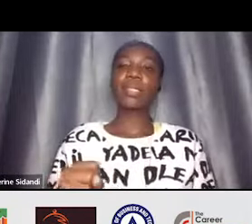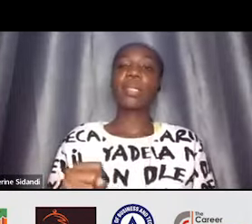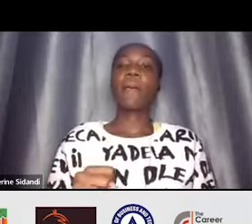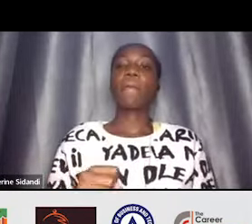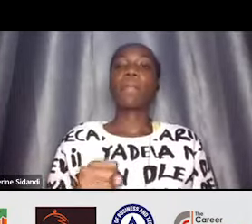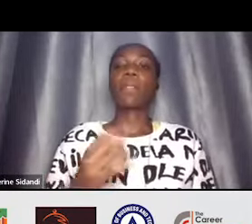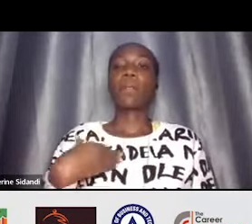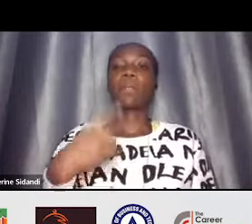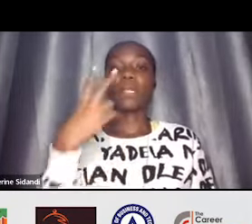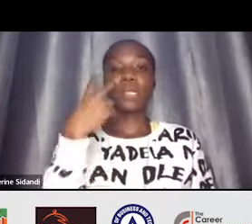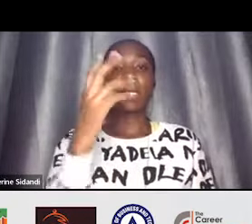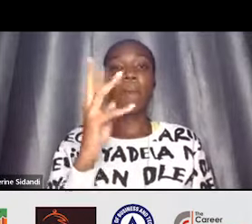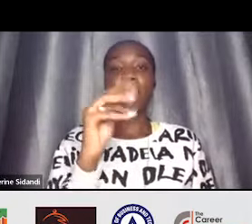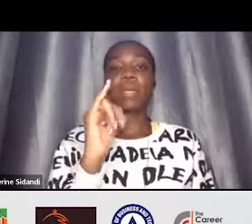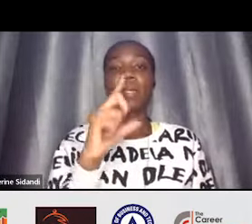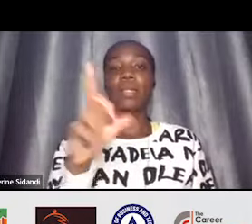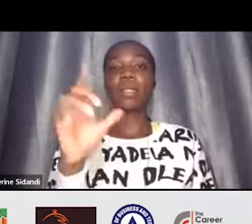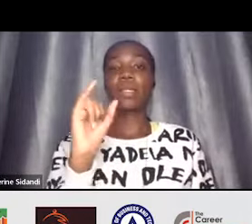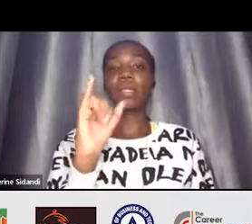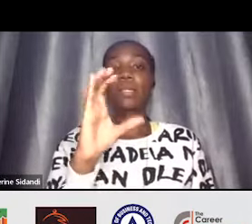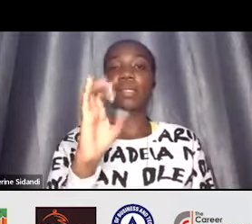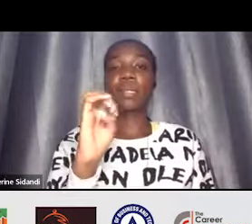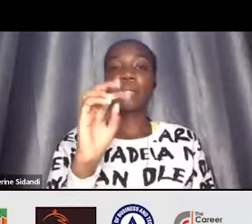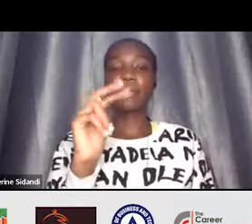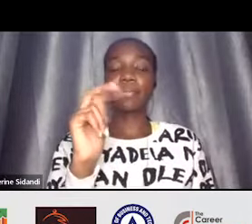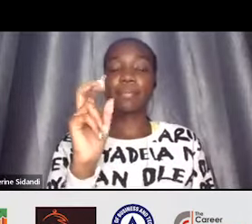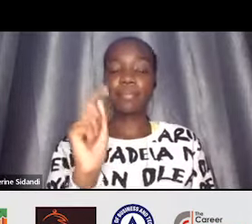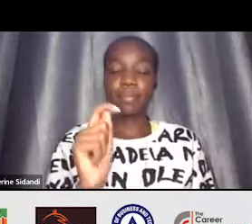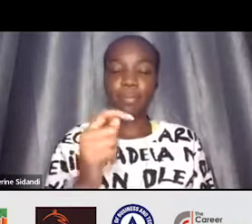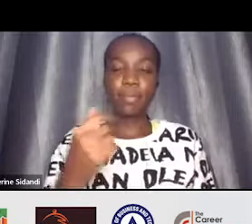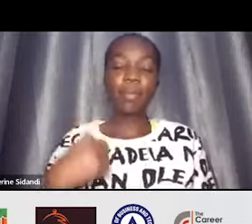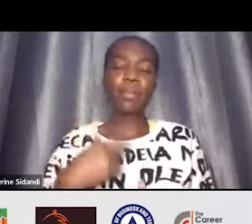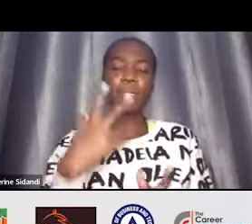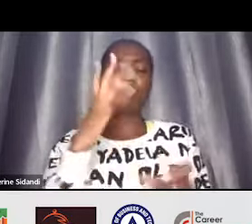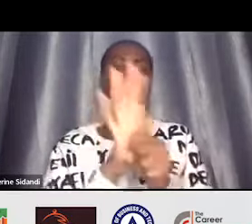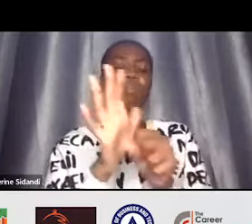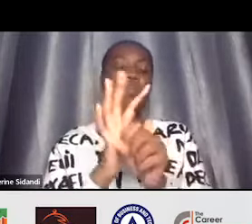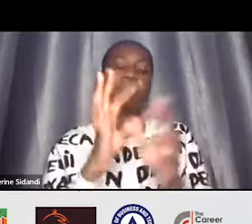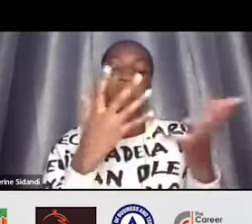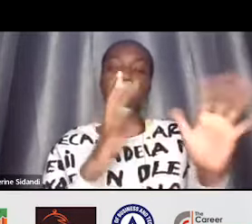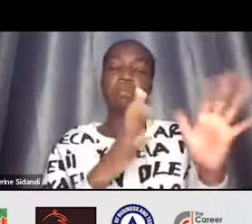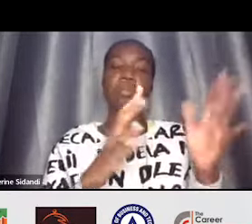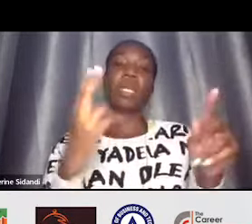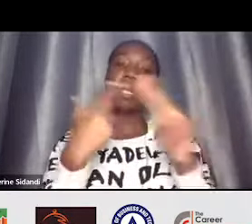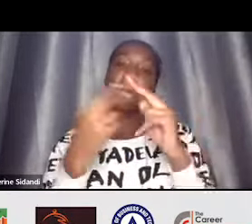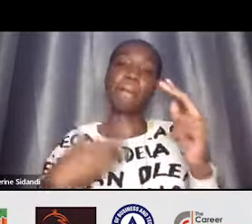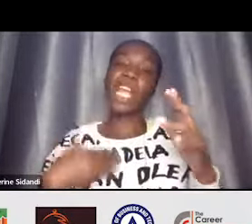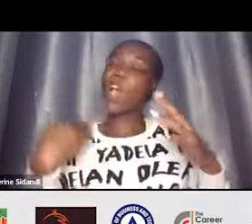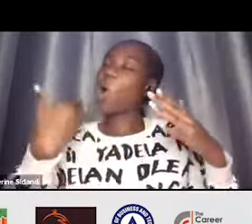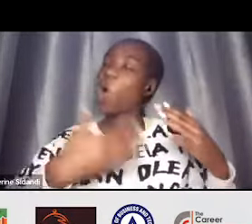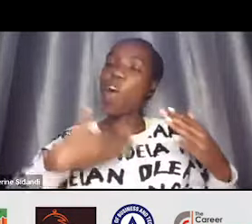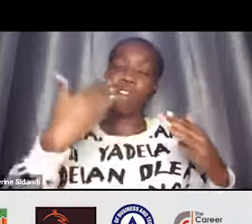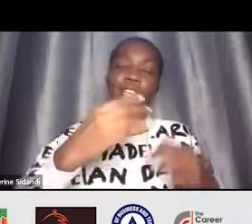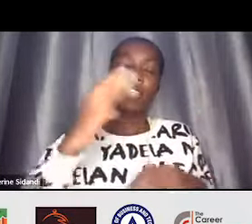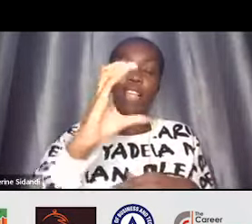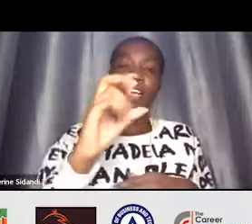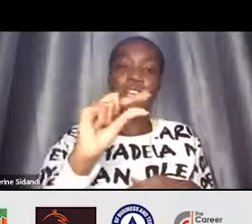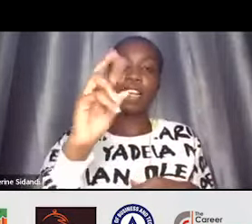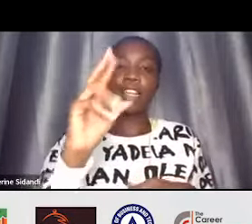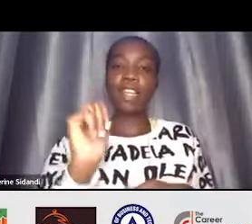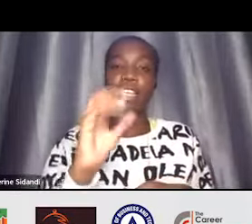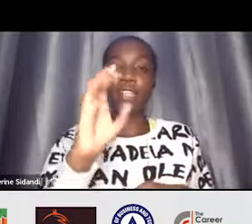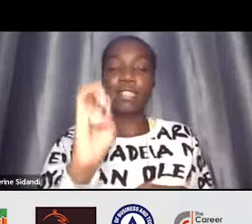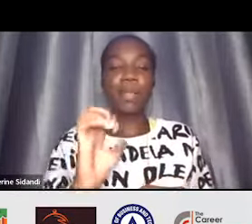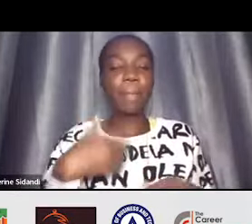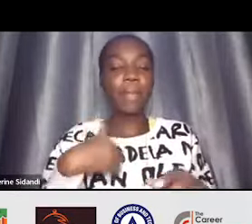Millicent, quite a number. So thank you very much. And we really appreciate you. My name is always Grace Nzula. I am a trainer and consultant with